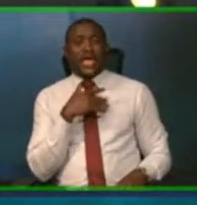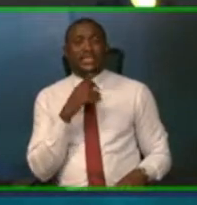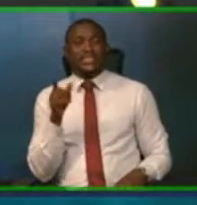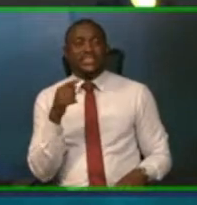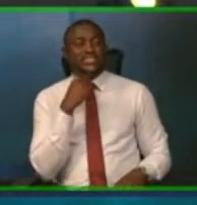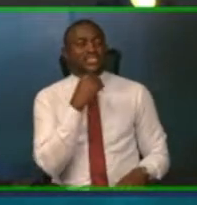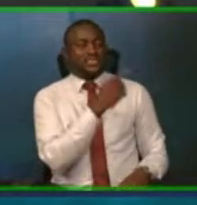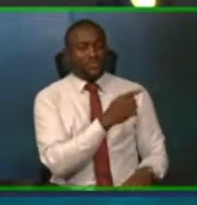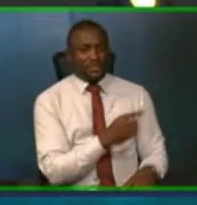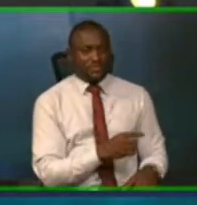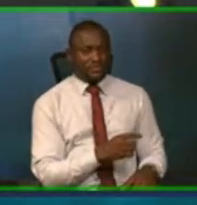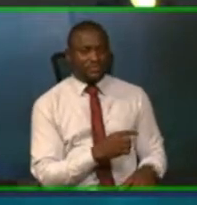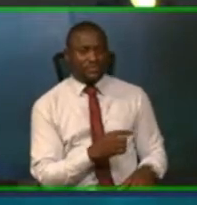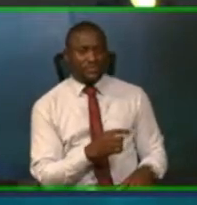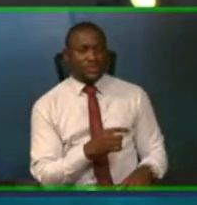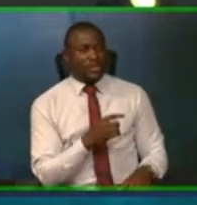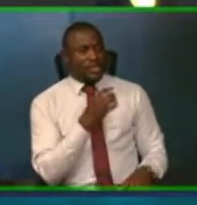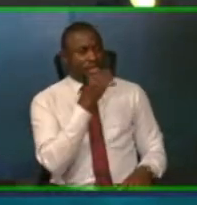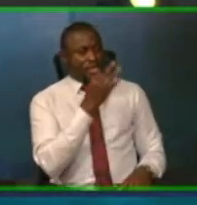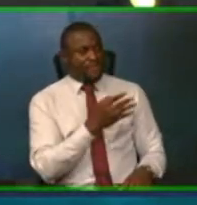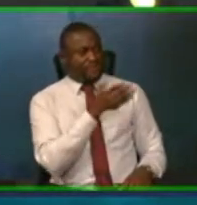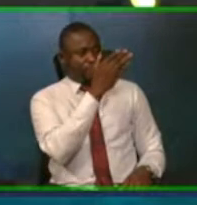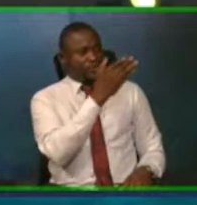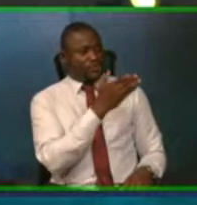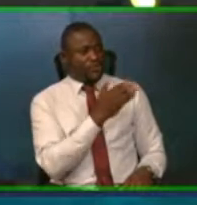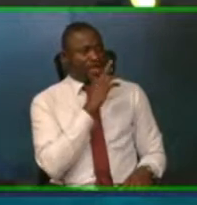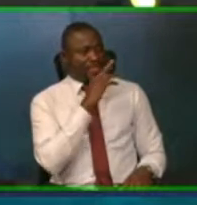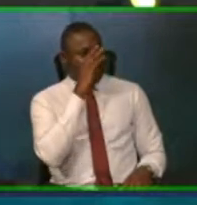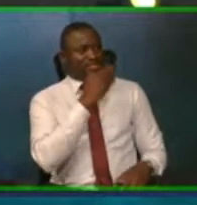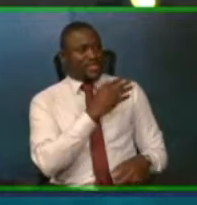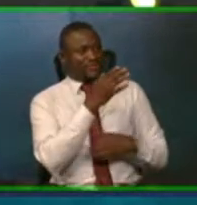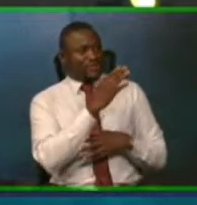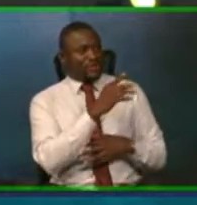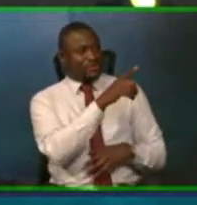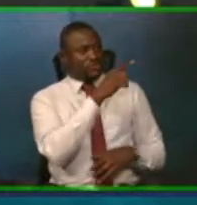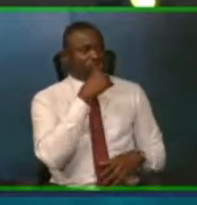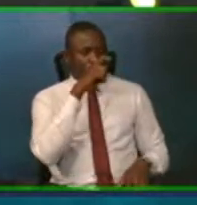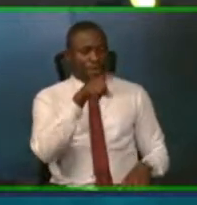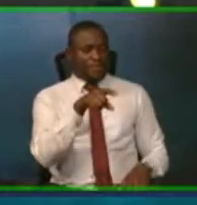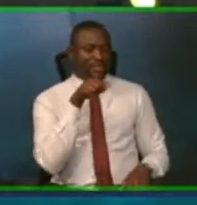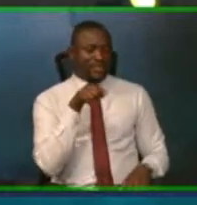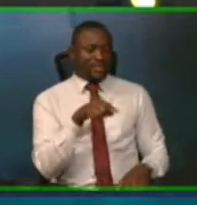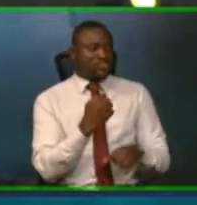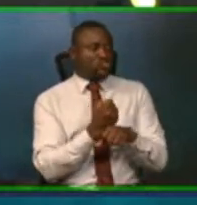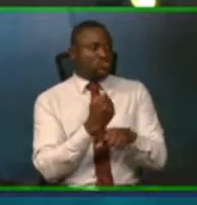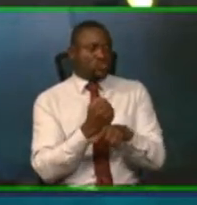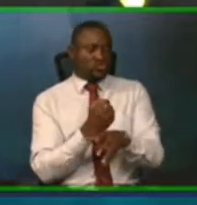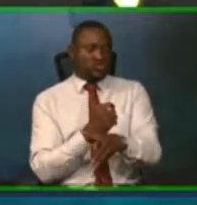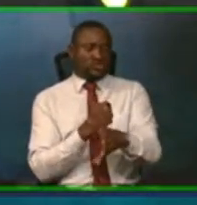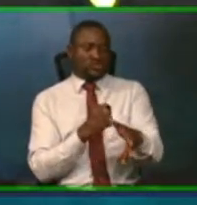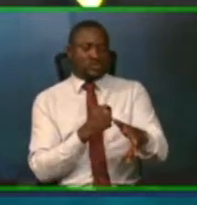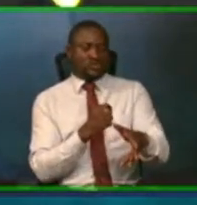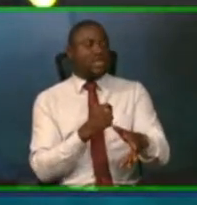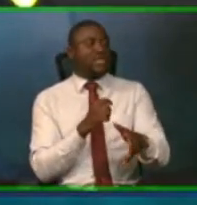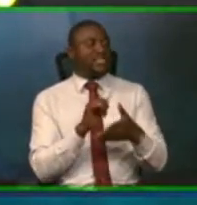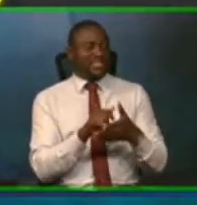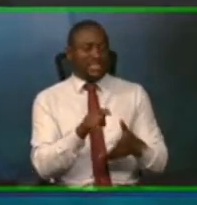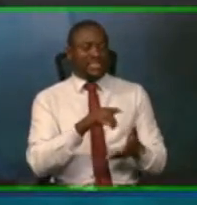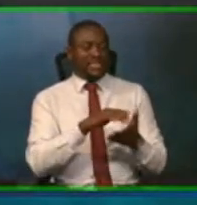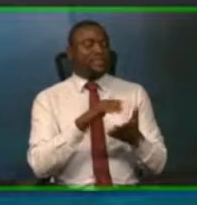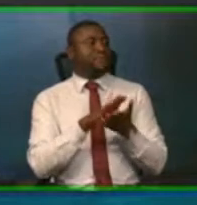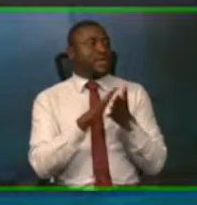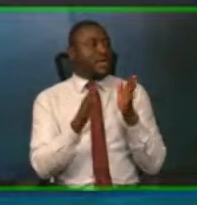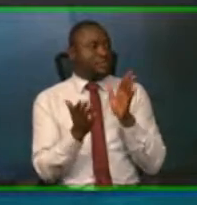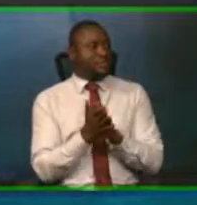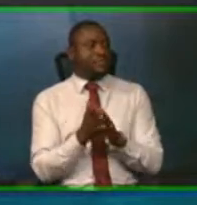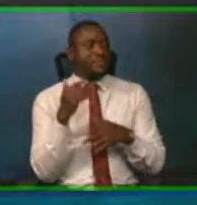to him, if thou be the Son of God, command these stones that they be